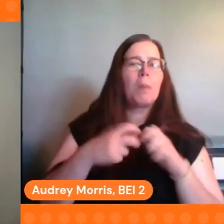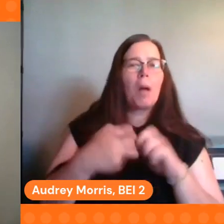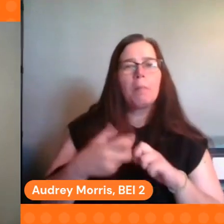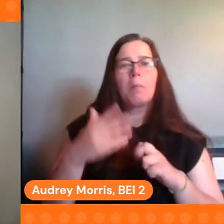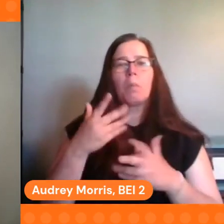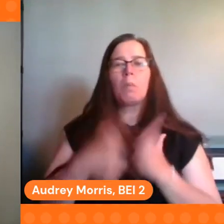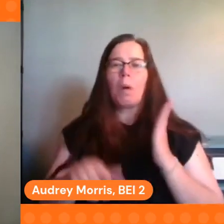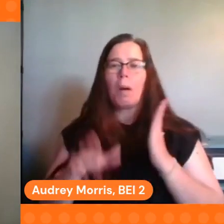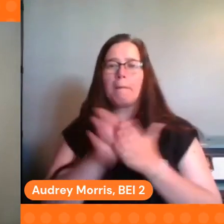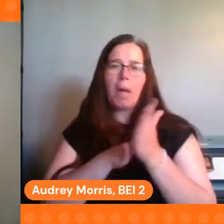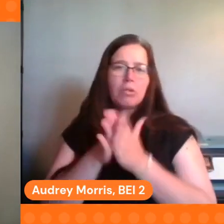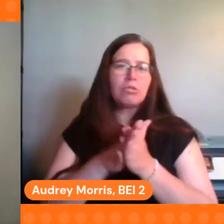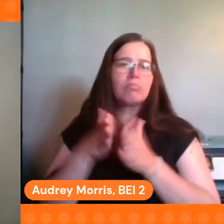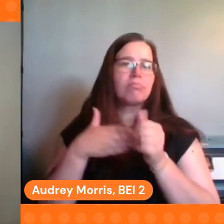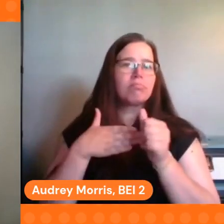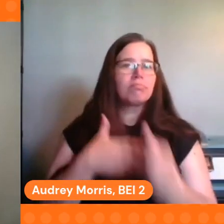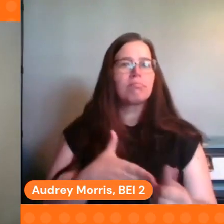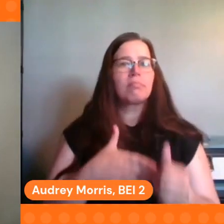you at the start.